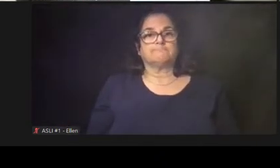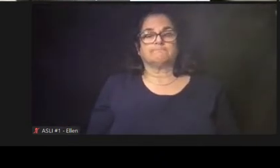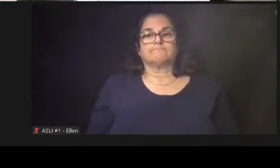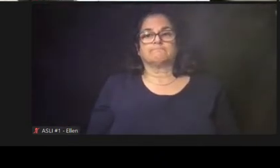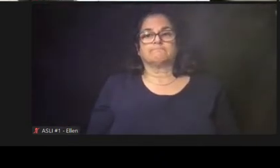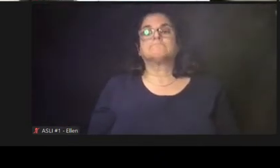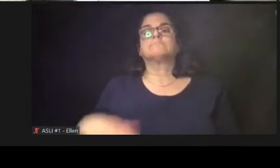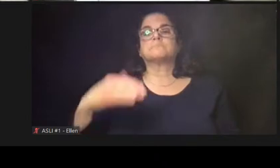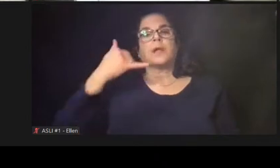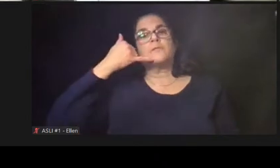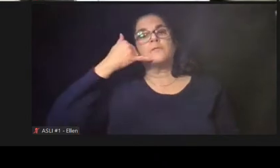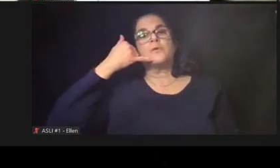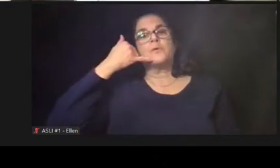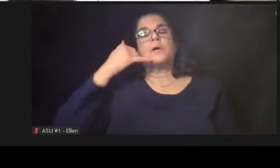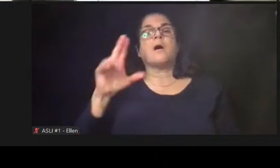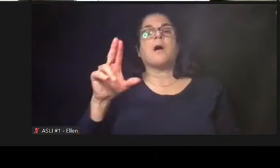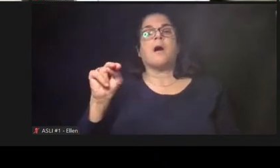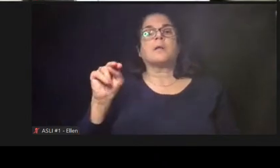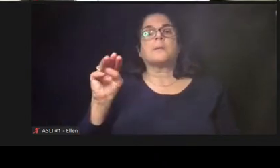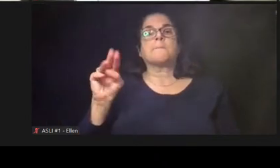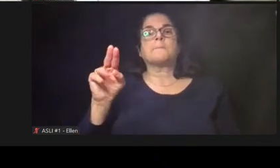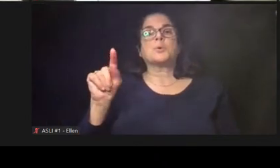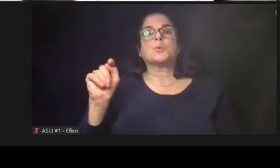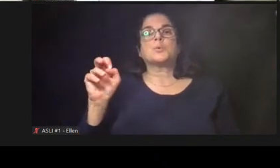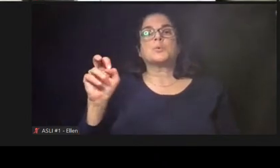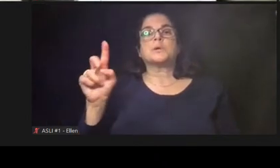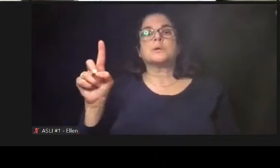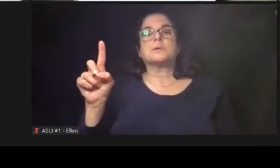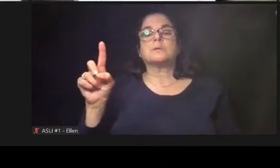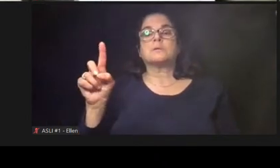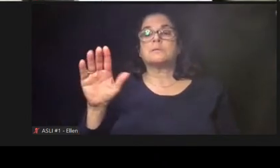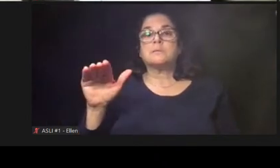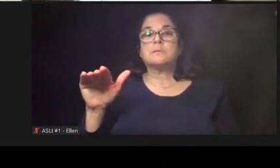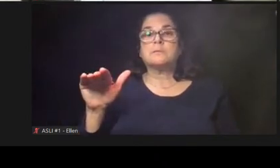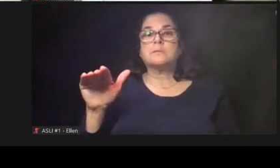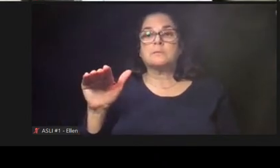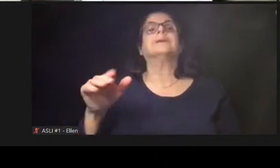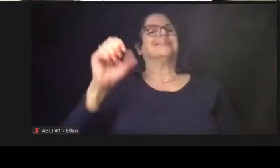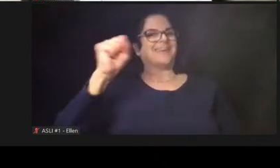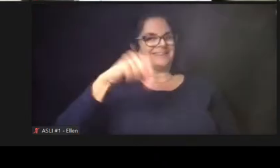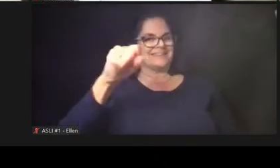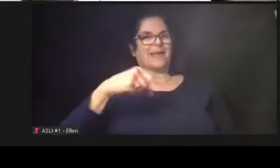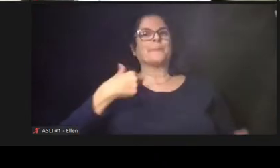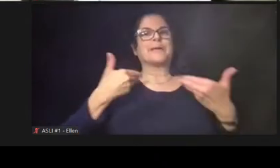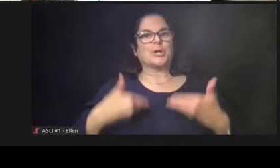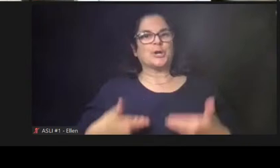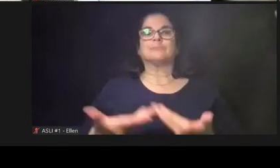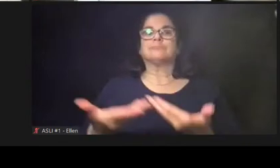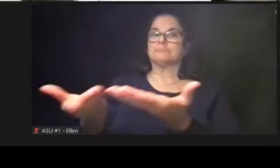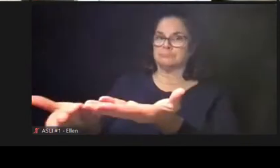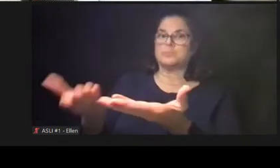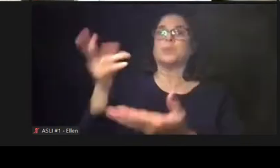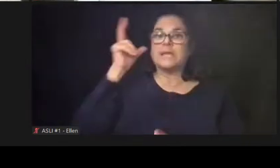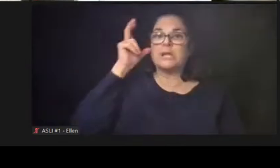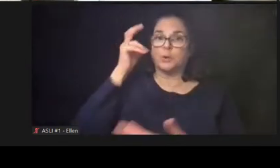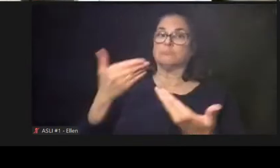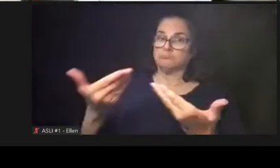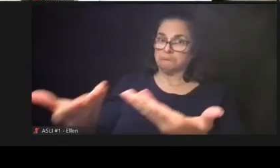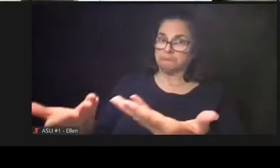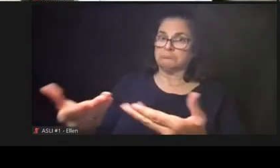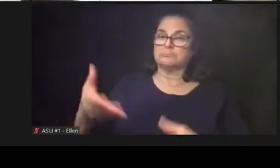She's online and unmuted. Ms. Nichols? Yes. Yes, Ms. Nichols, we can hear you. You can address the